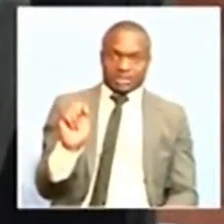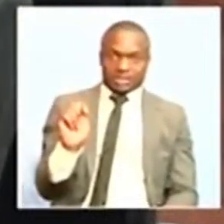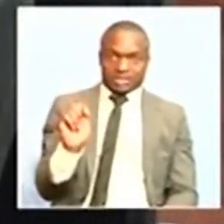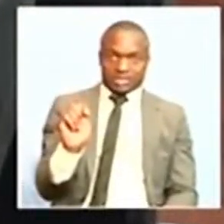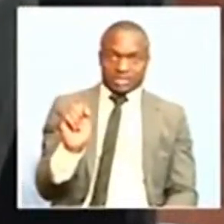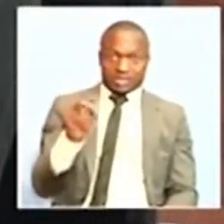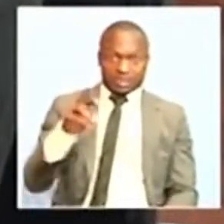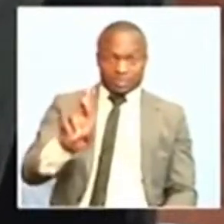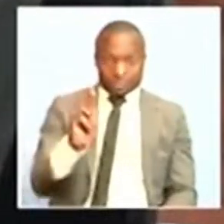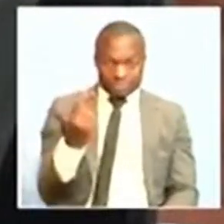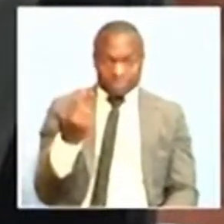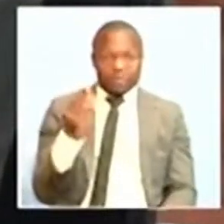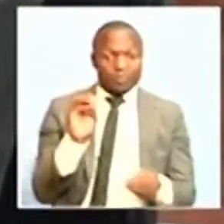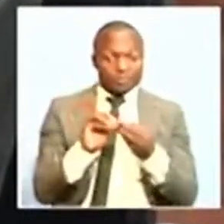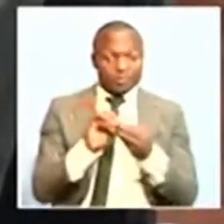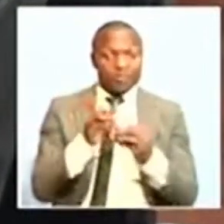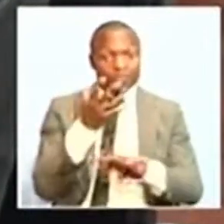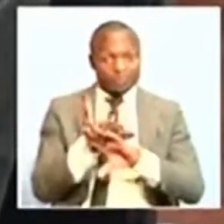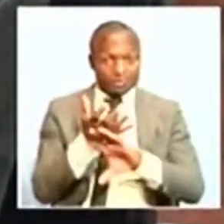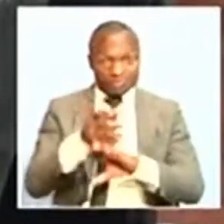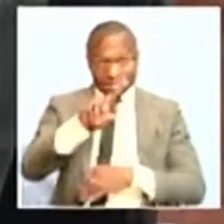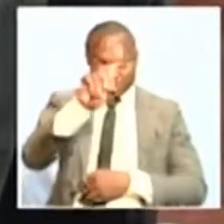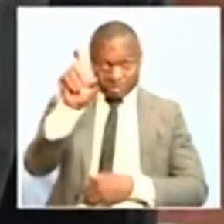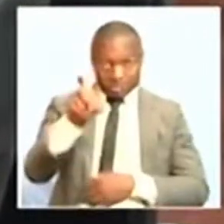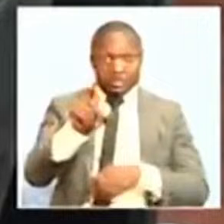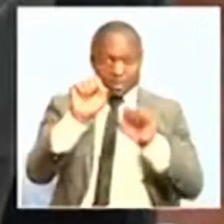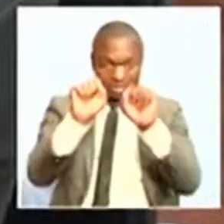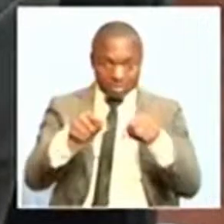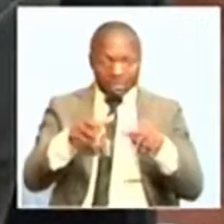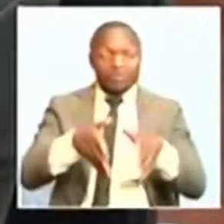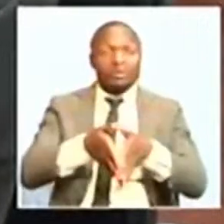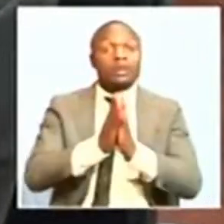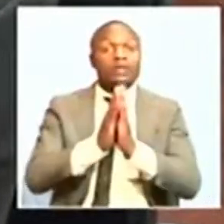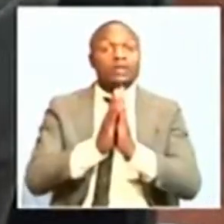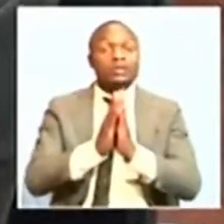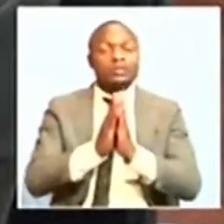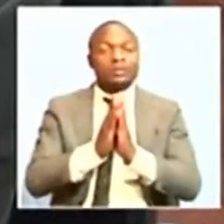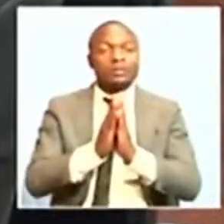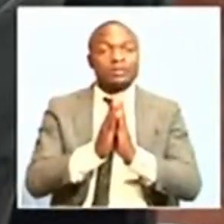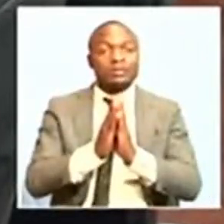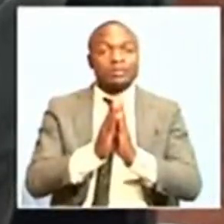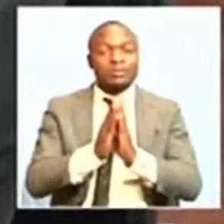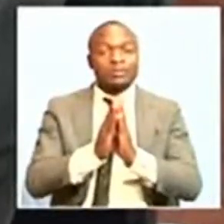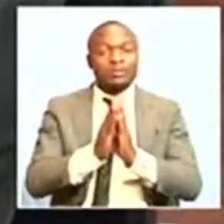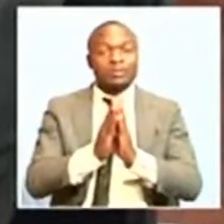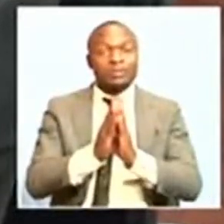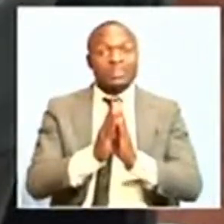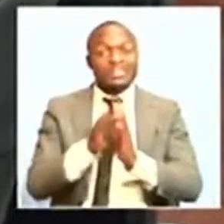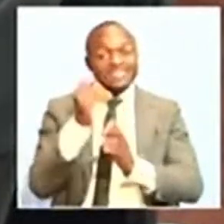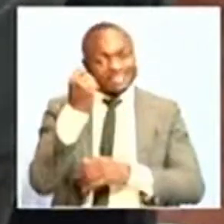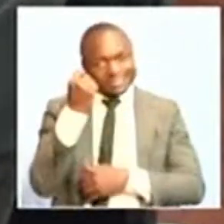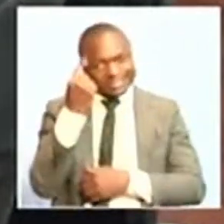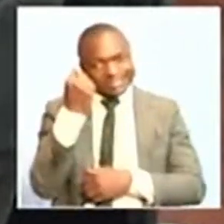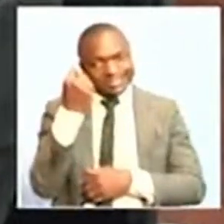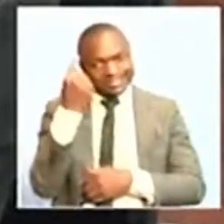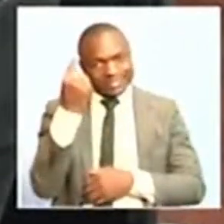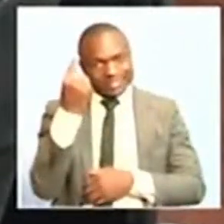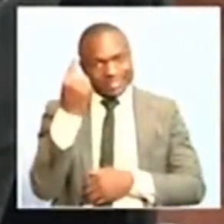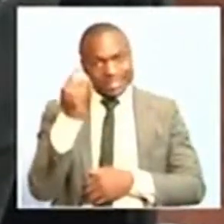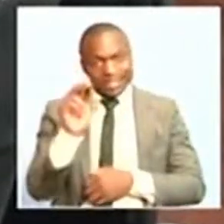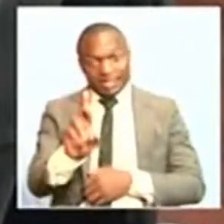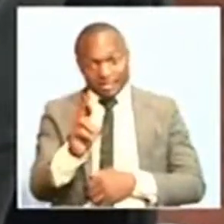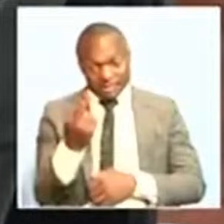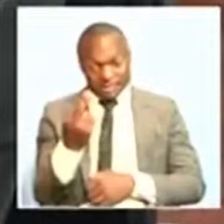refunds. Maybe a more difficult question we can be asking is to sort of understand the